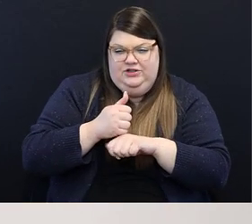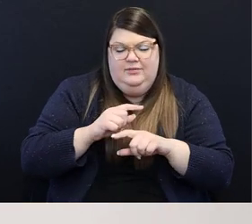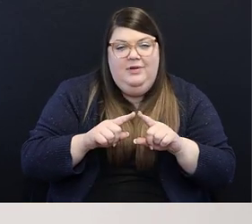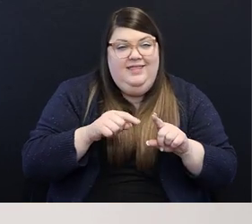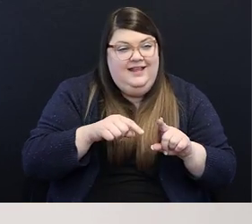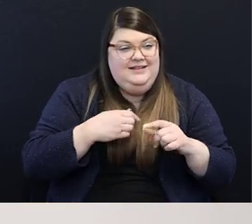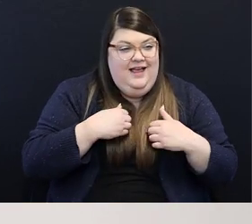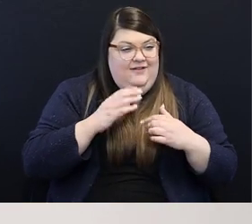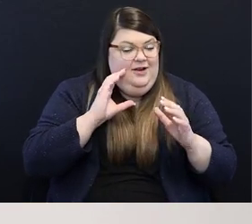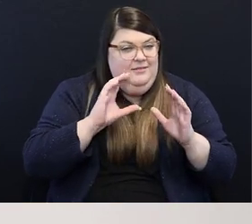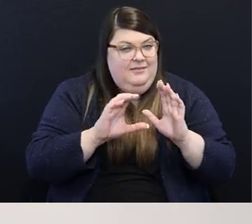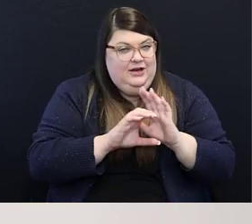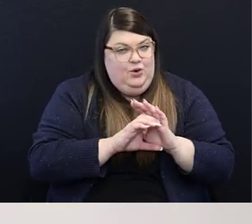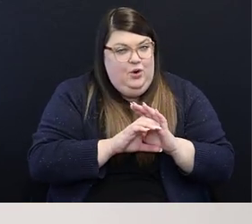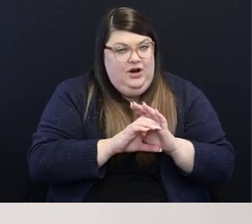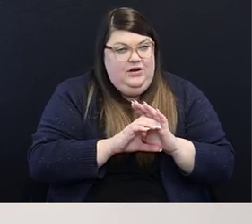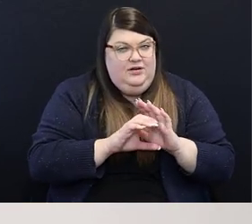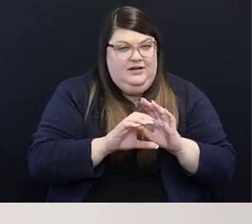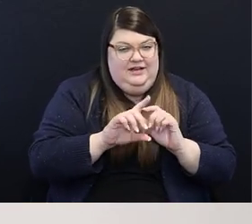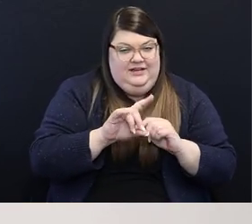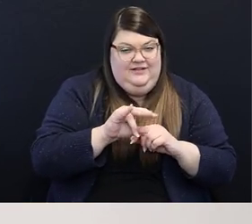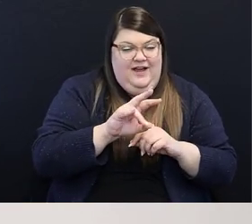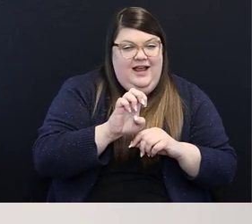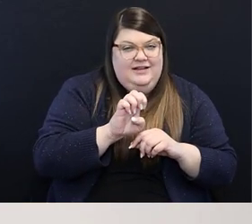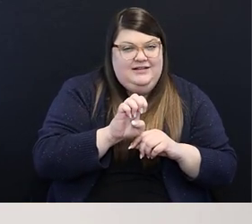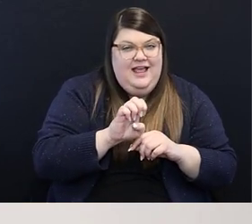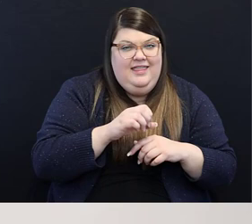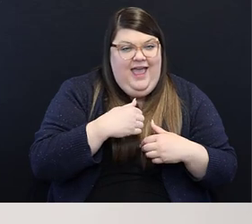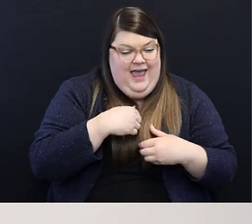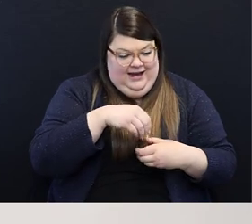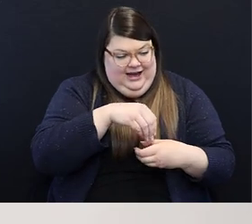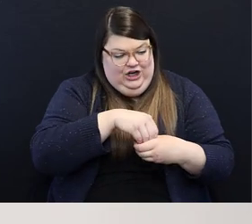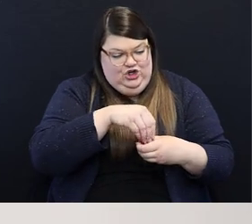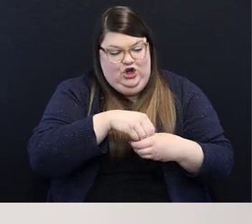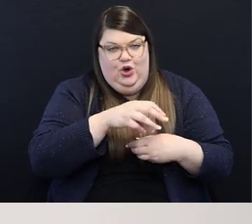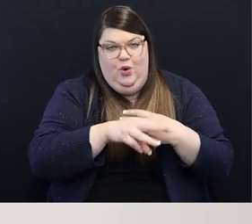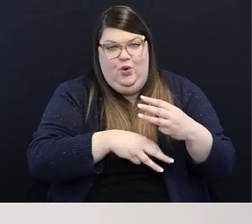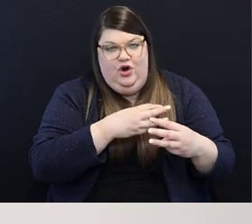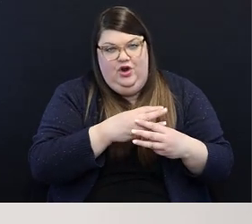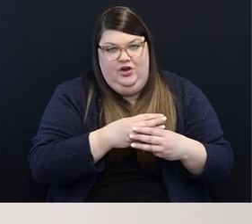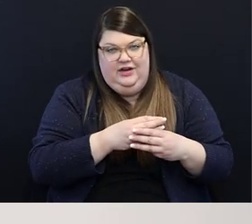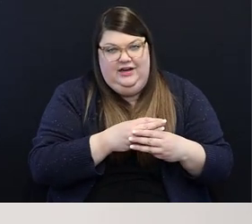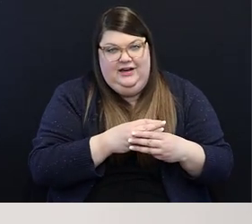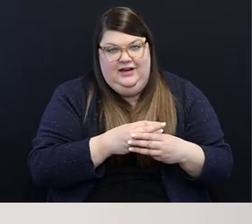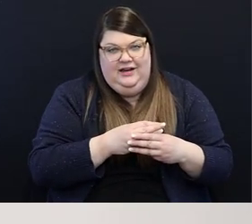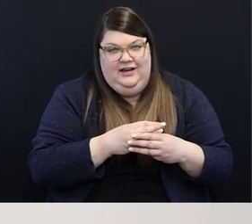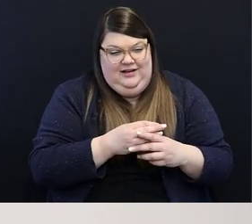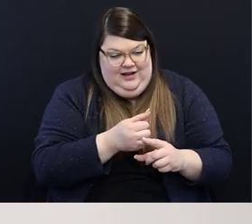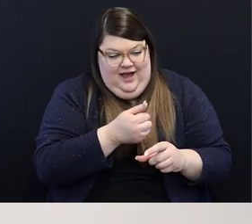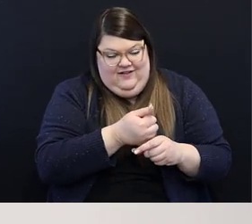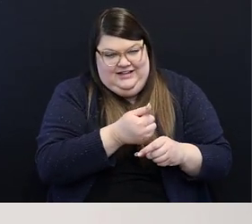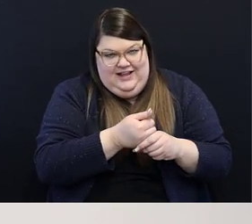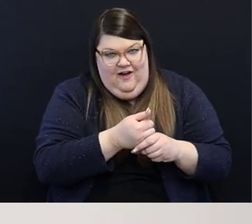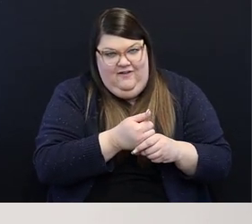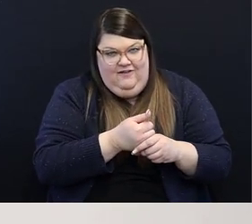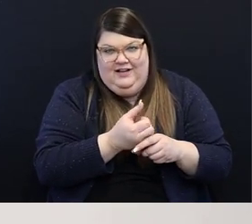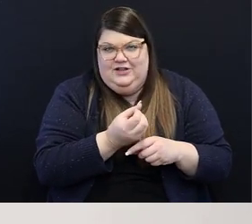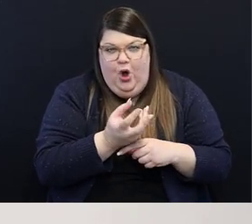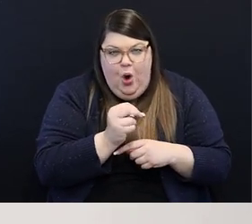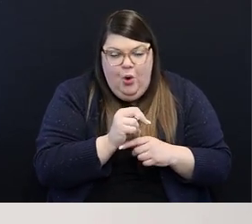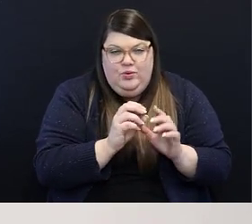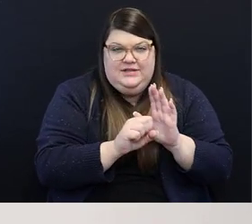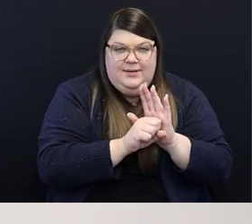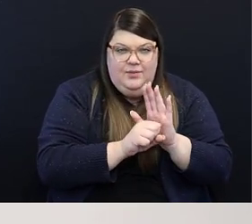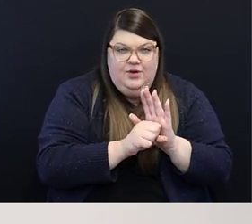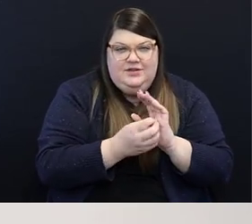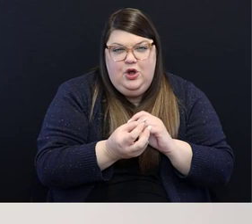pictorial devices that contained an internal world into and of themselves, of their own symbols and language. So